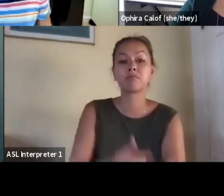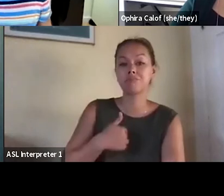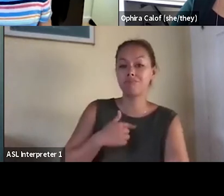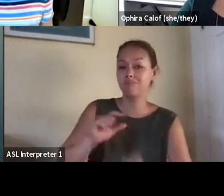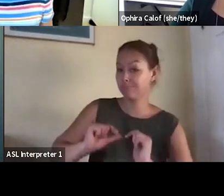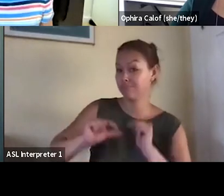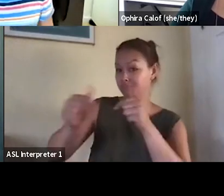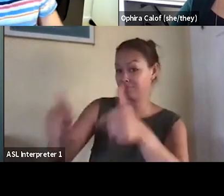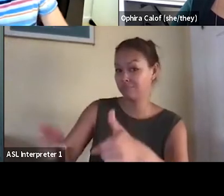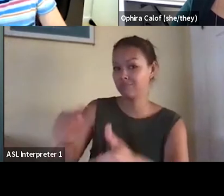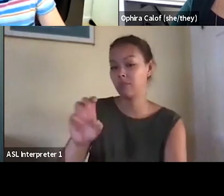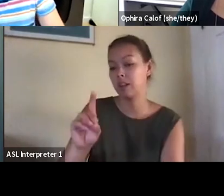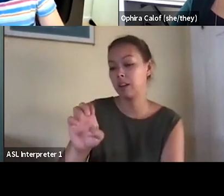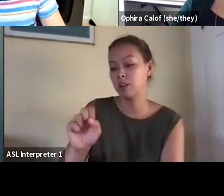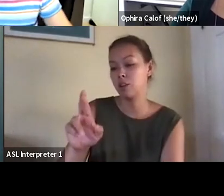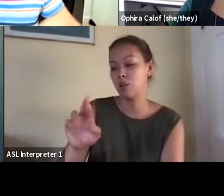Yes.